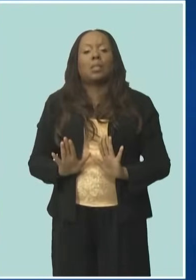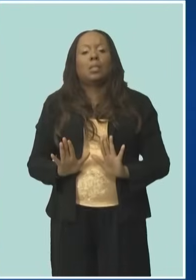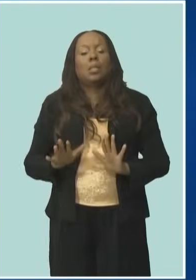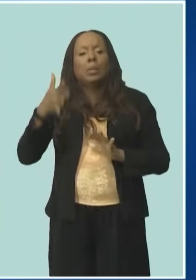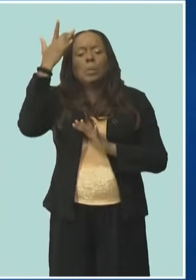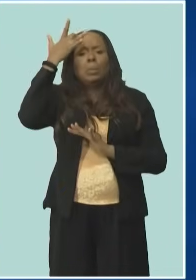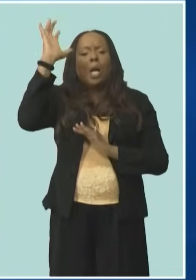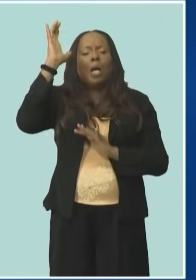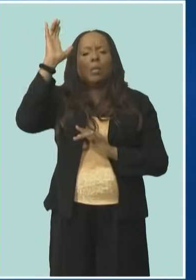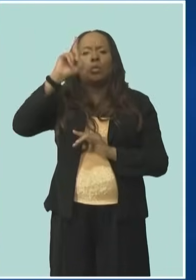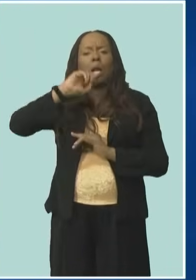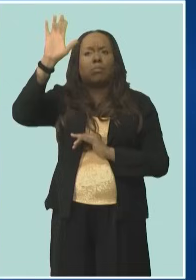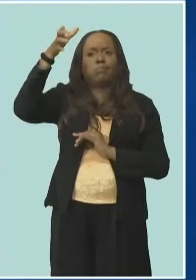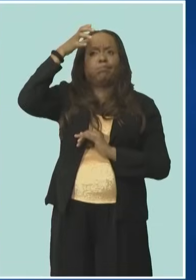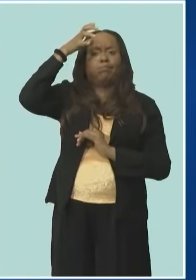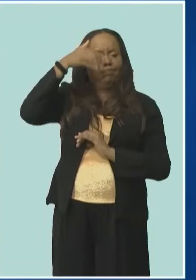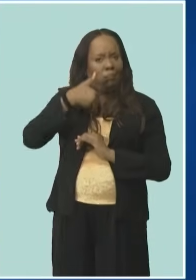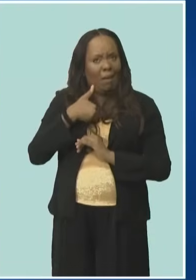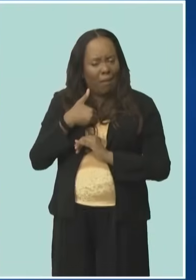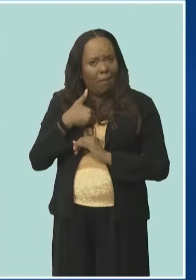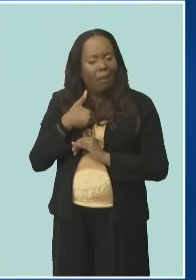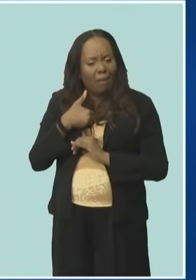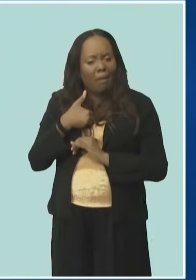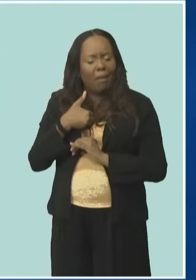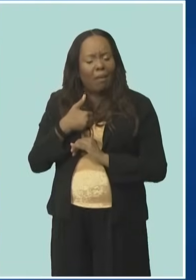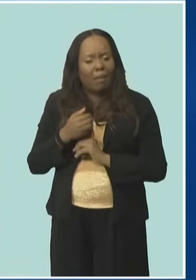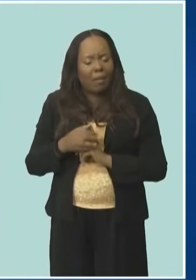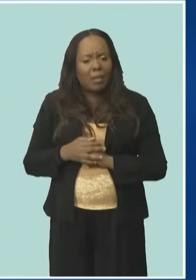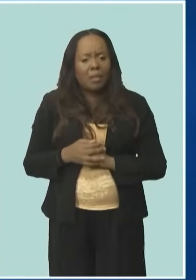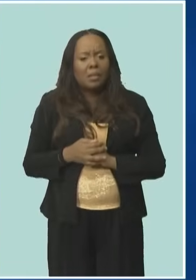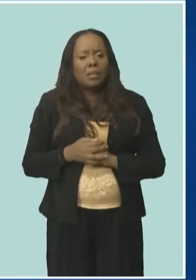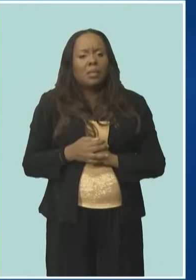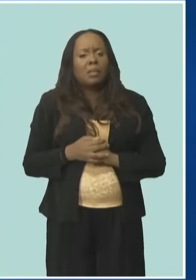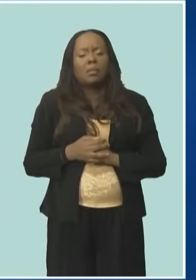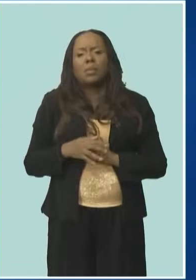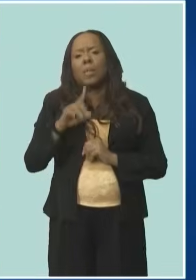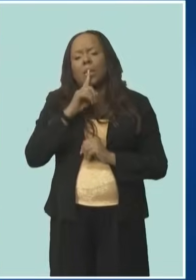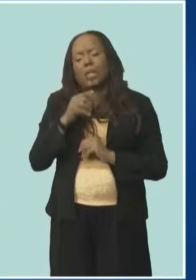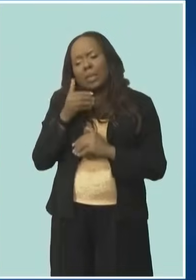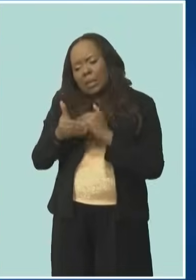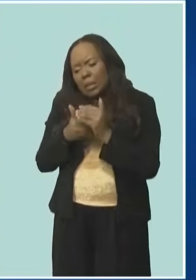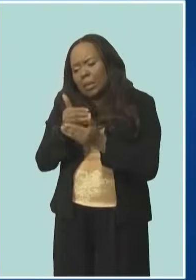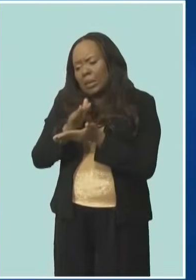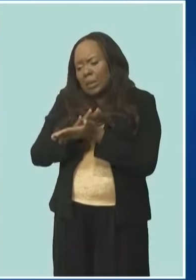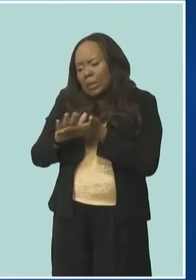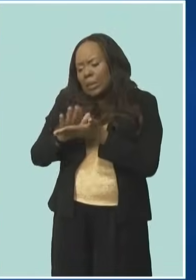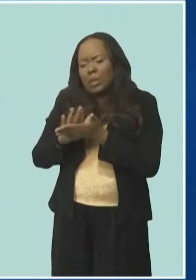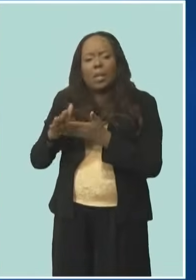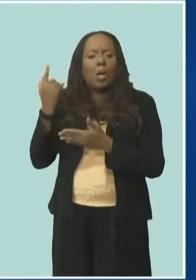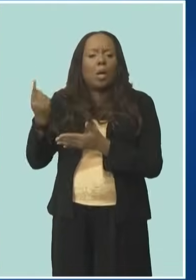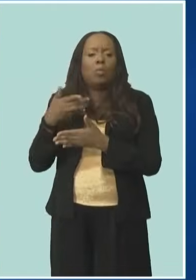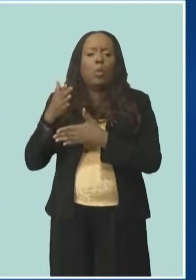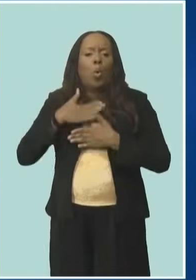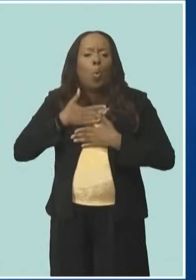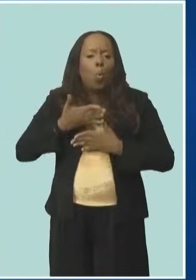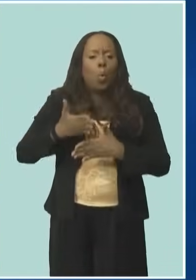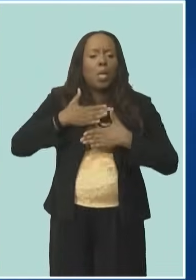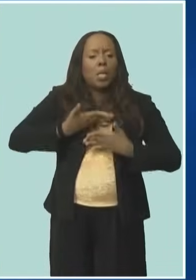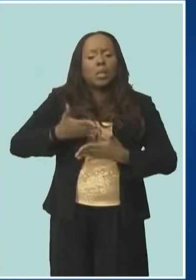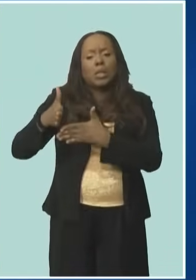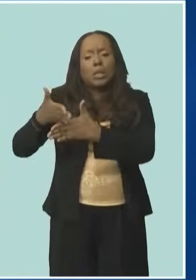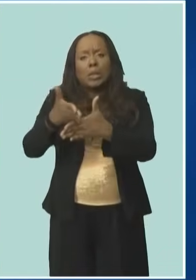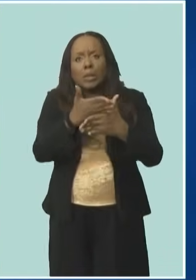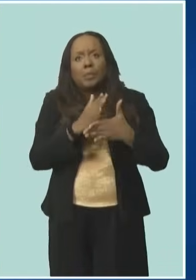intellect that he possessed and the generosity with which he shared that. In 2020,